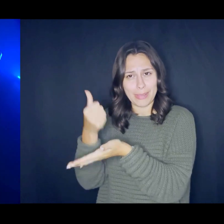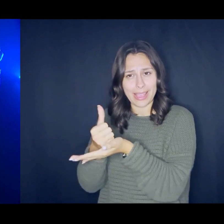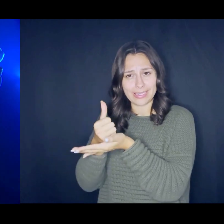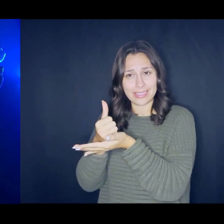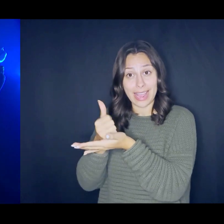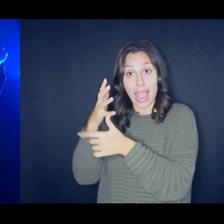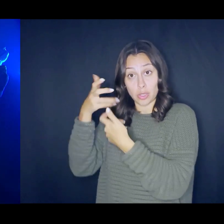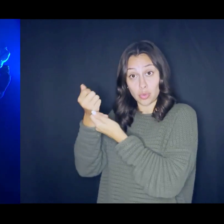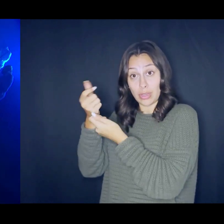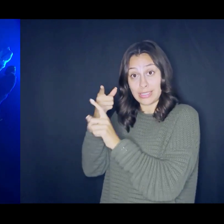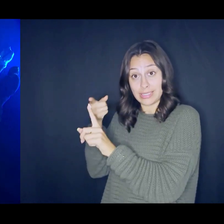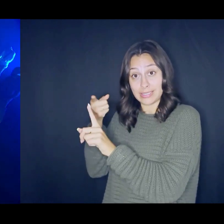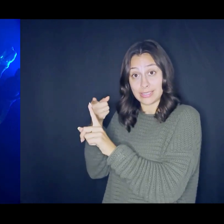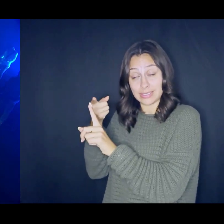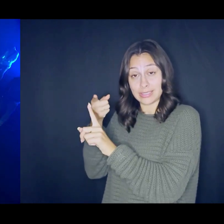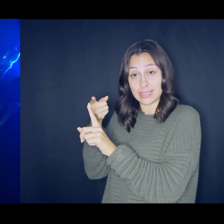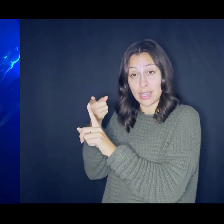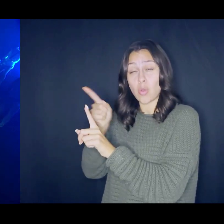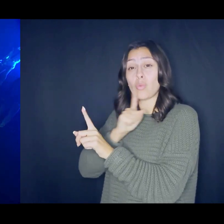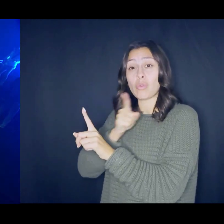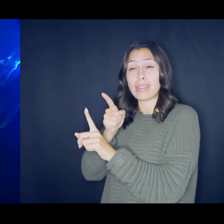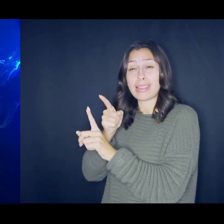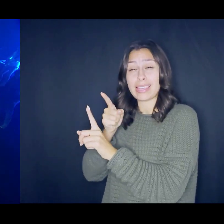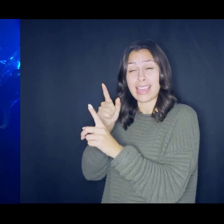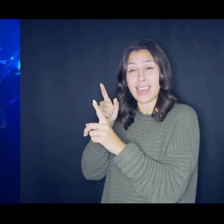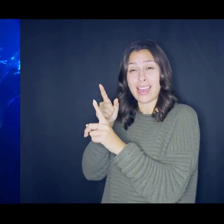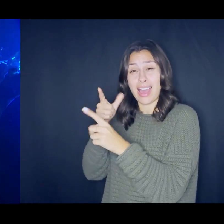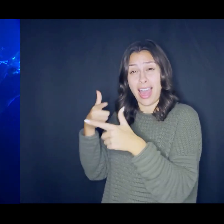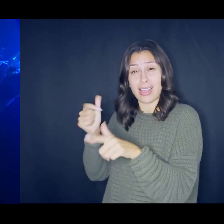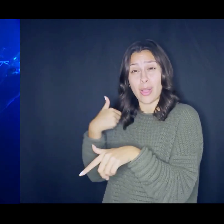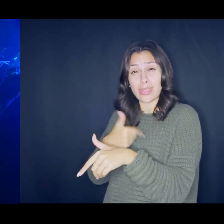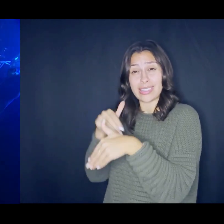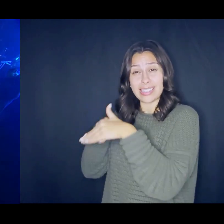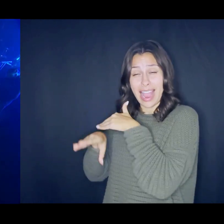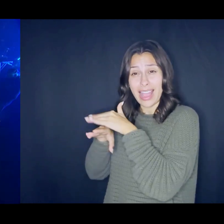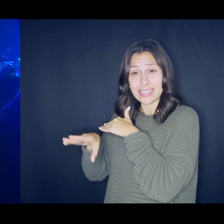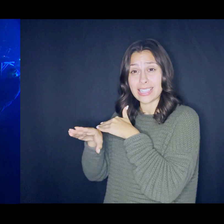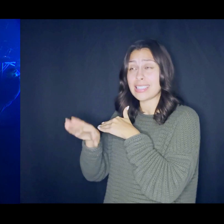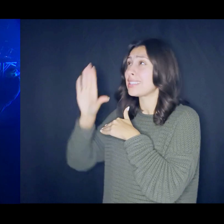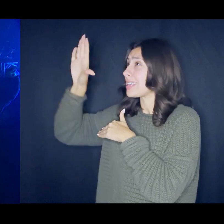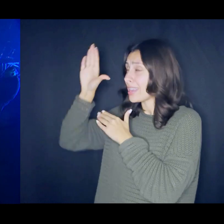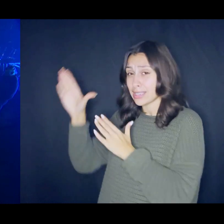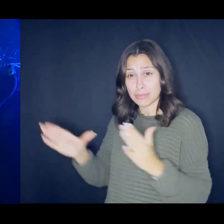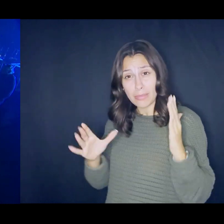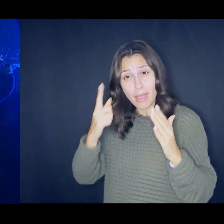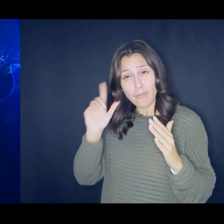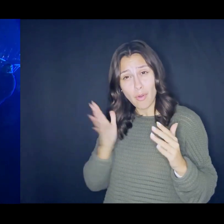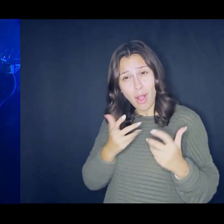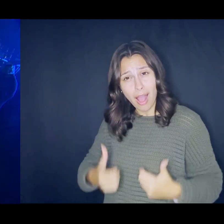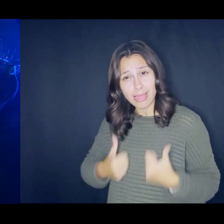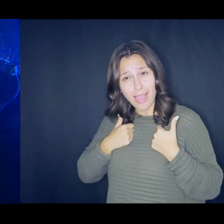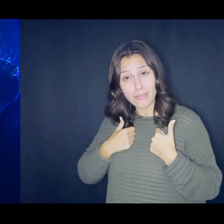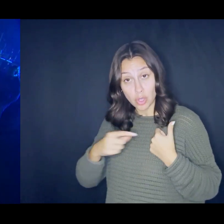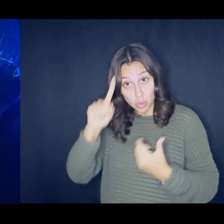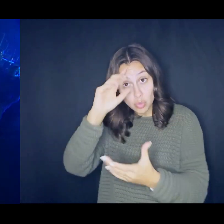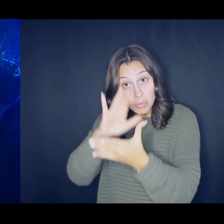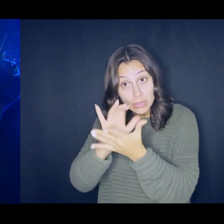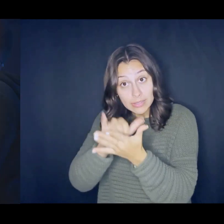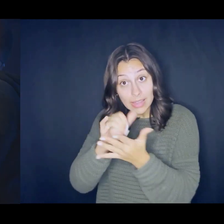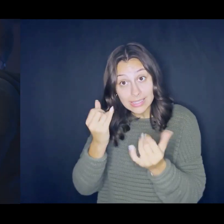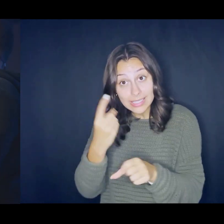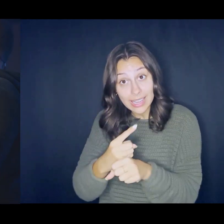And trust is the key that allows us to access the will of God for our life. Do you guys believe that